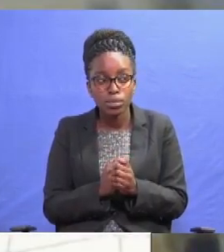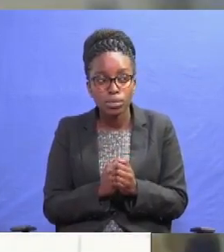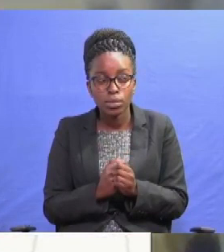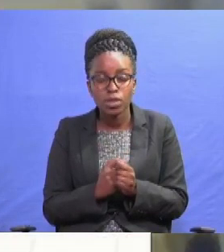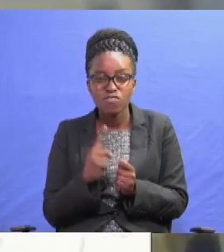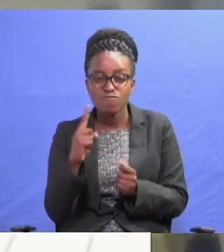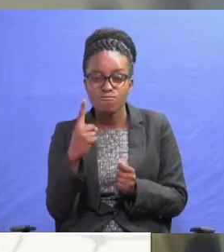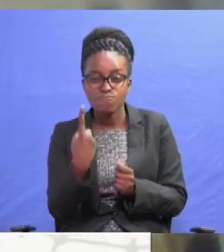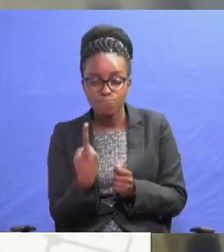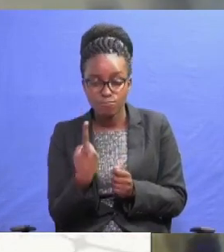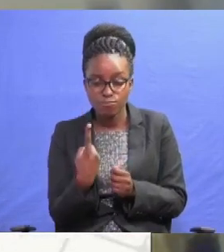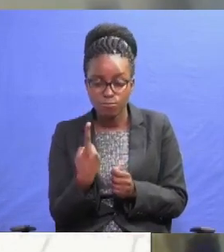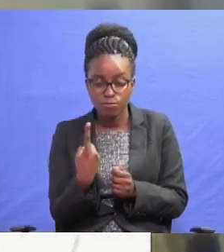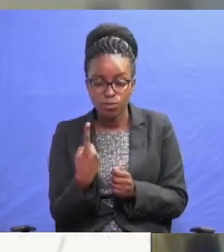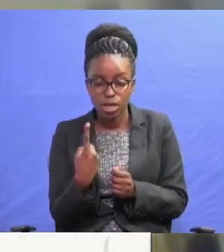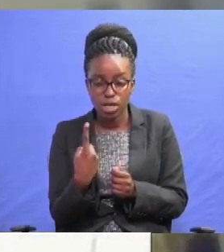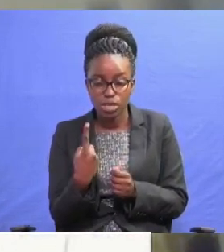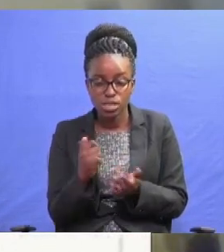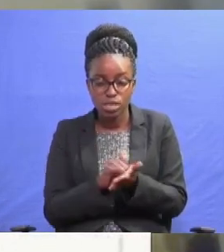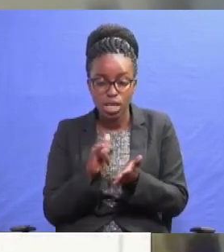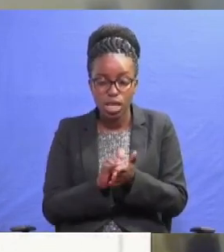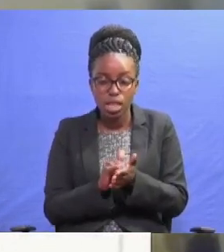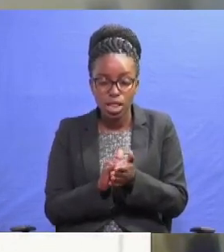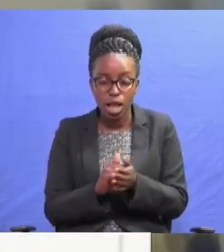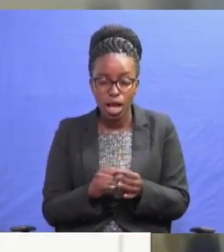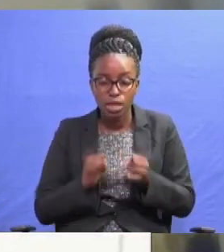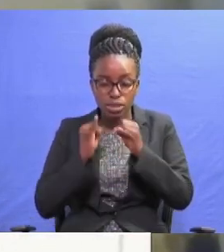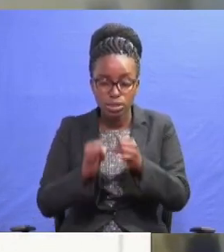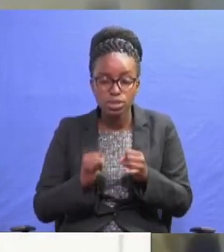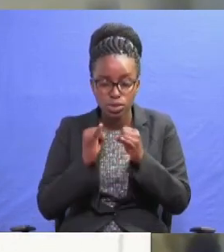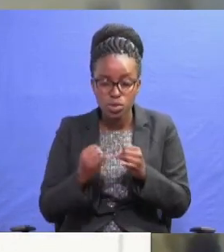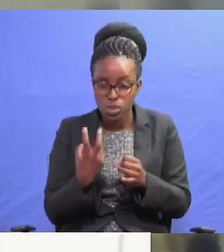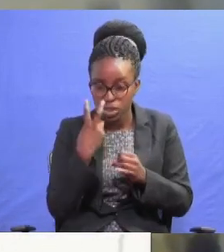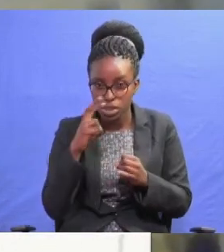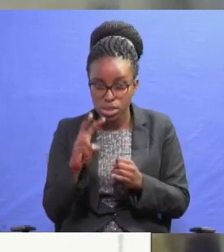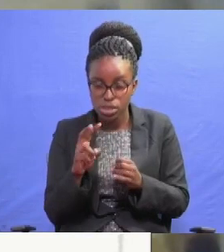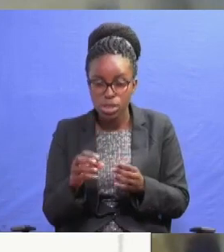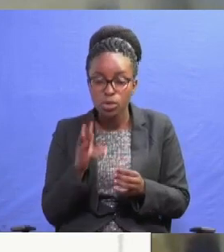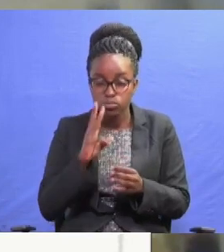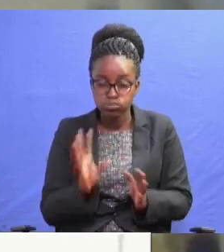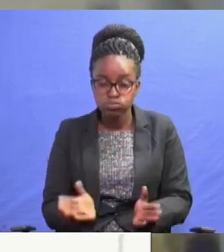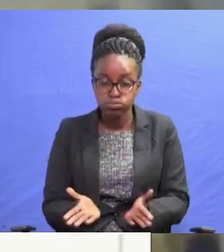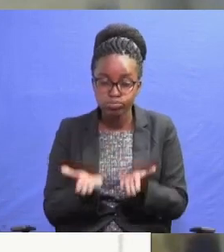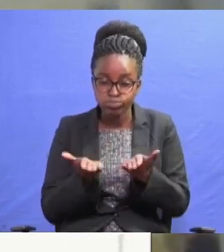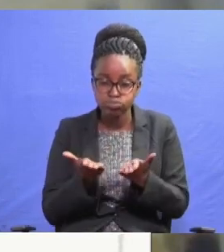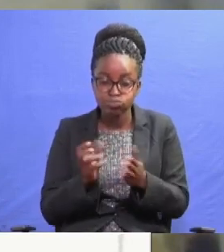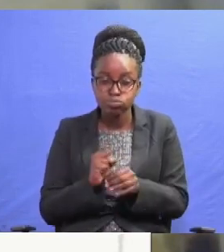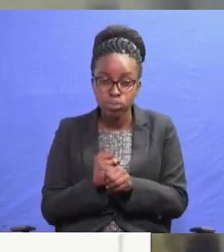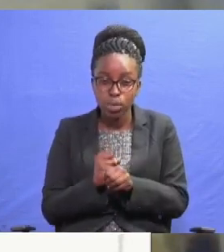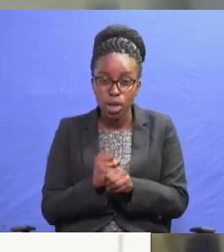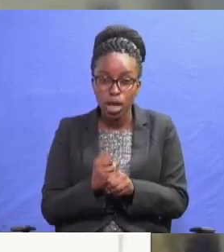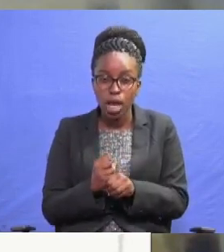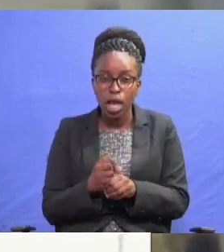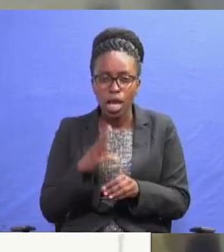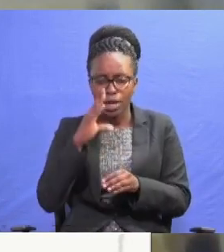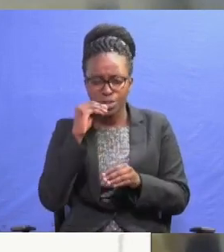First of all, the use of the term flash floods. Will we say that currently